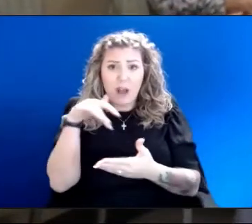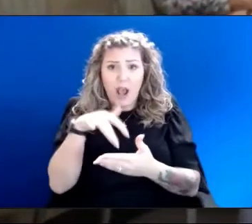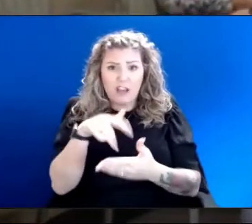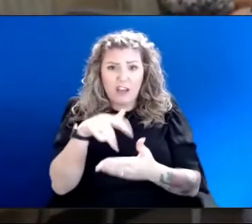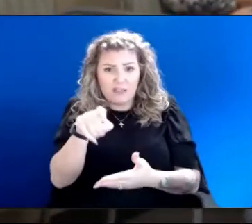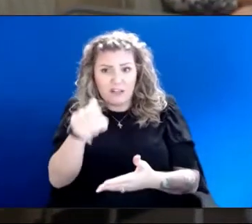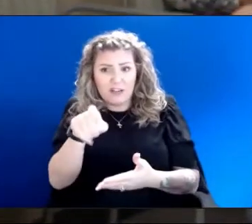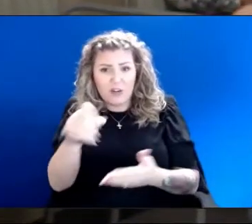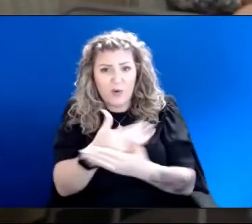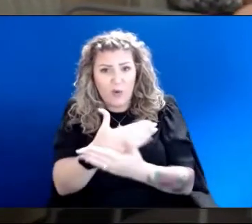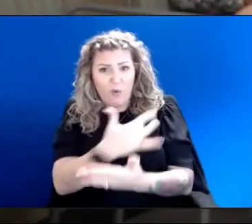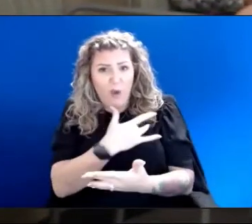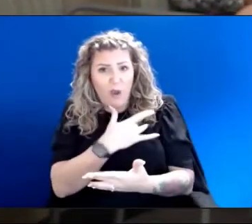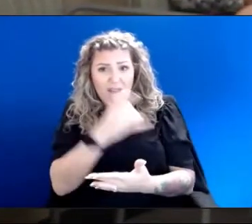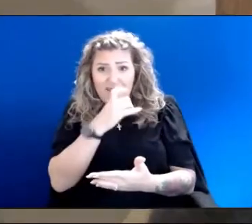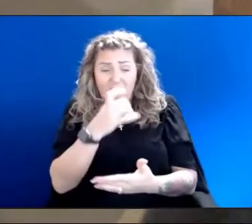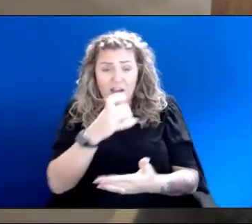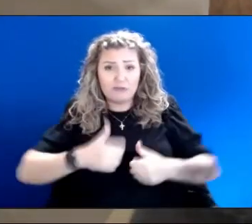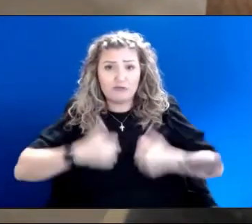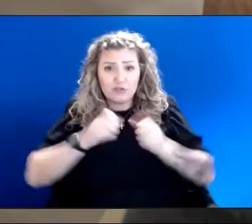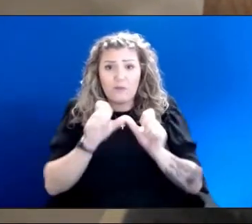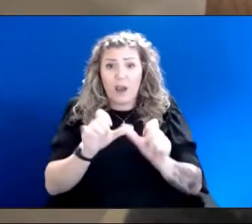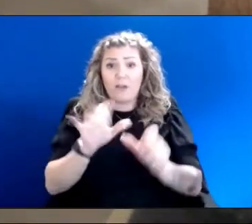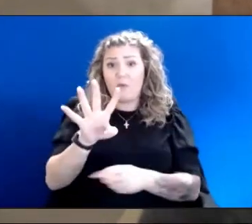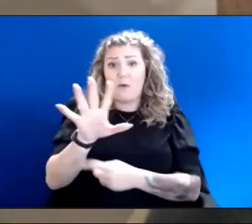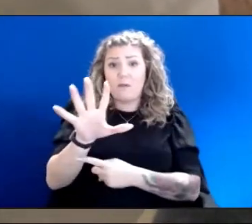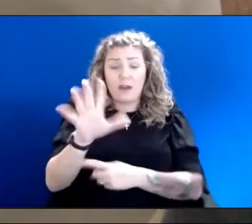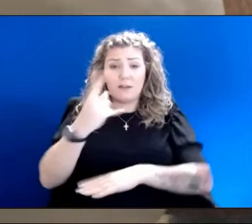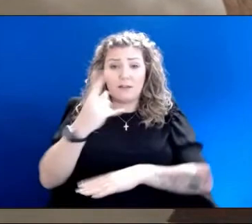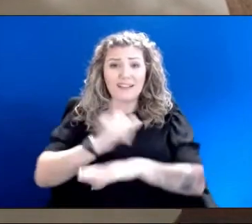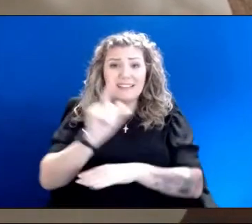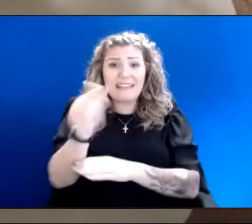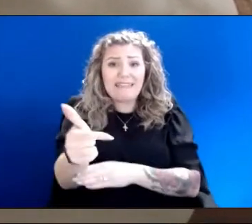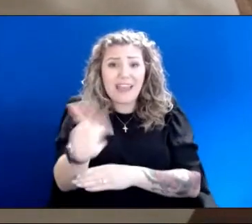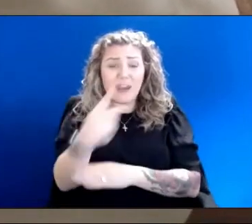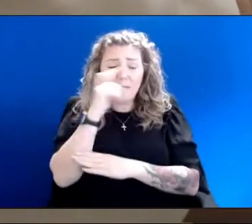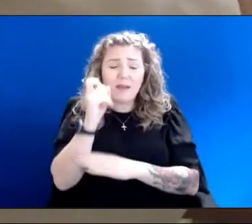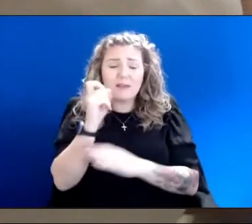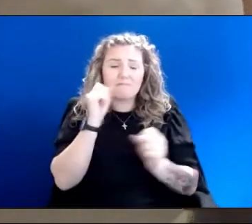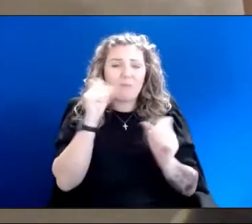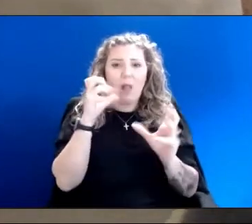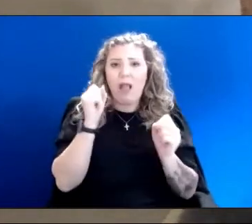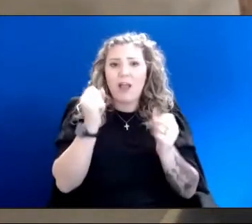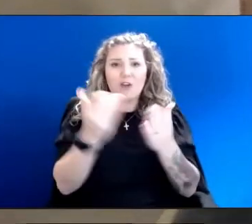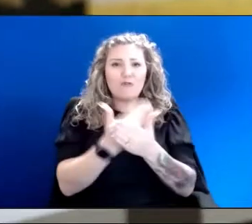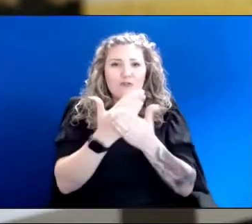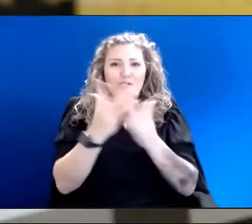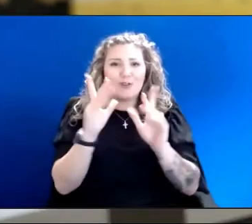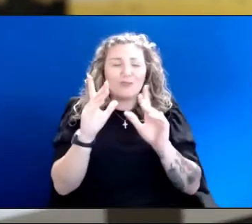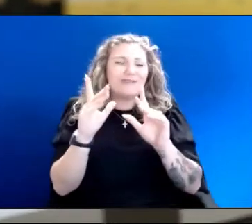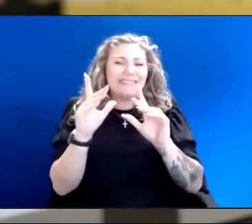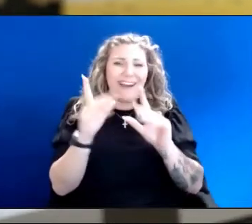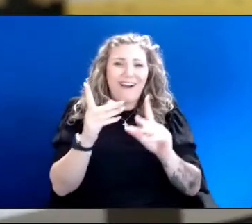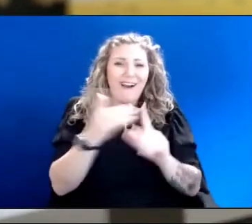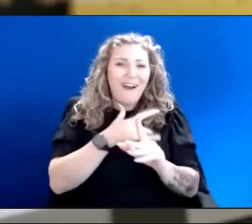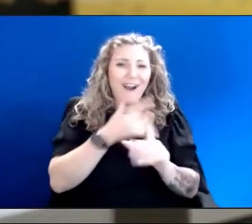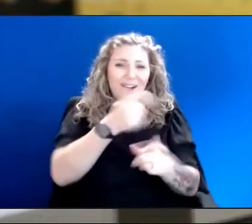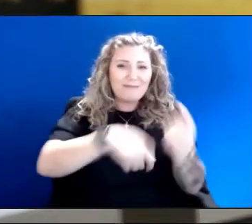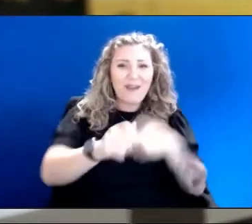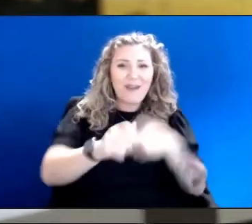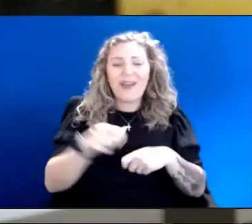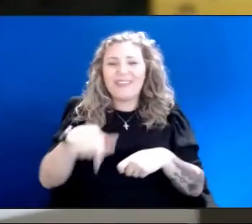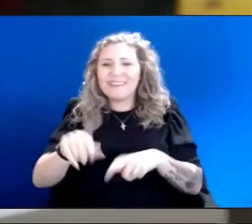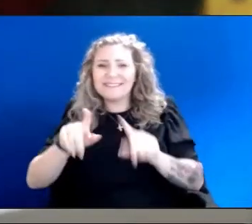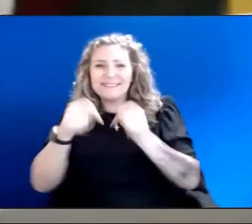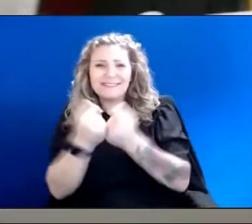survive." 45 days later, because of this incredible team here, Jim had a new heart. 6 months later is when he came back to